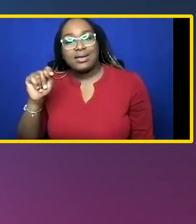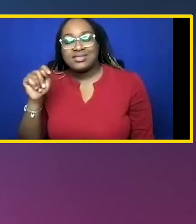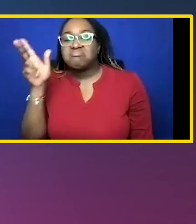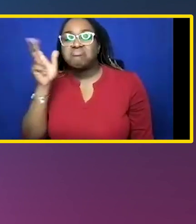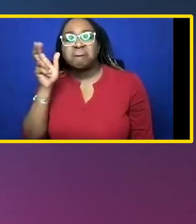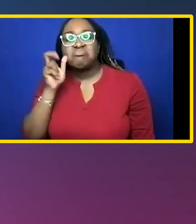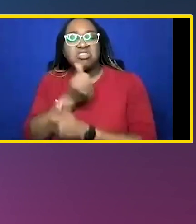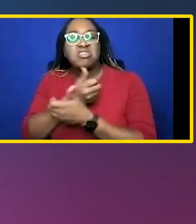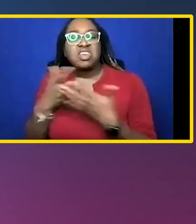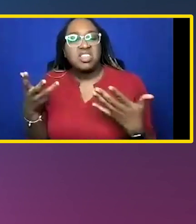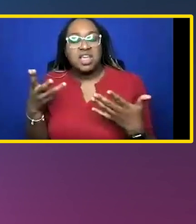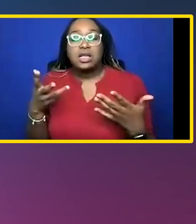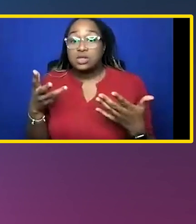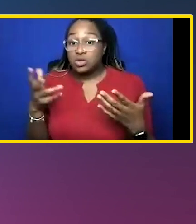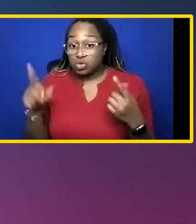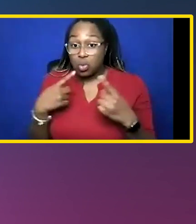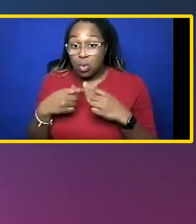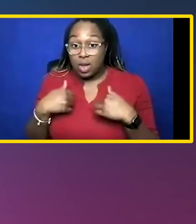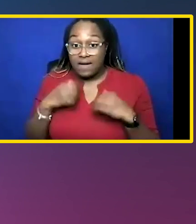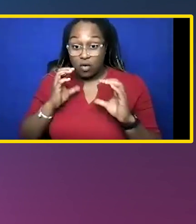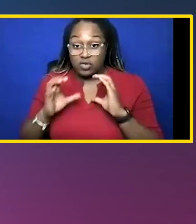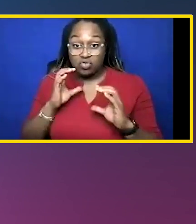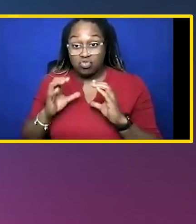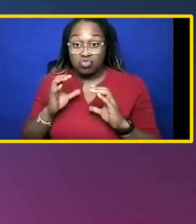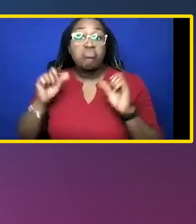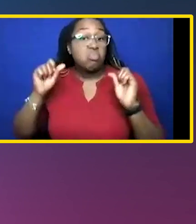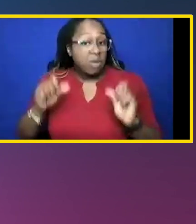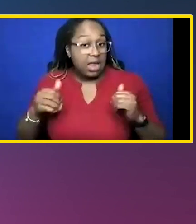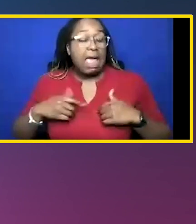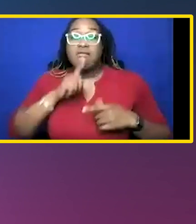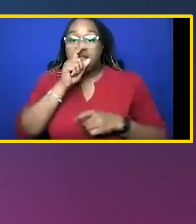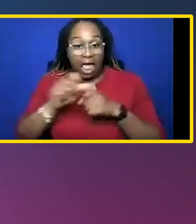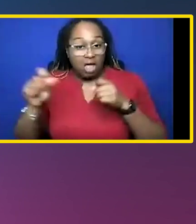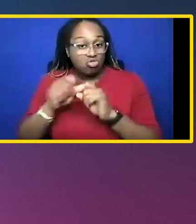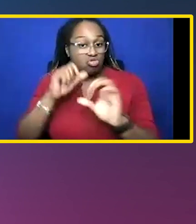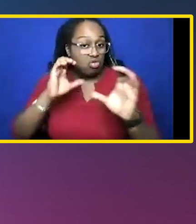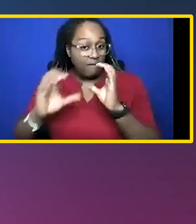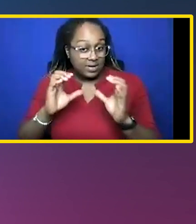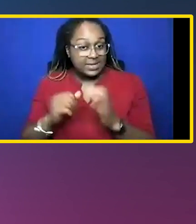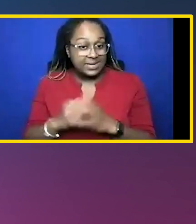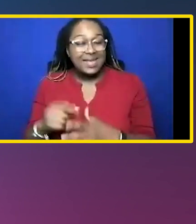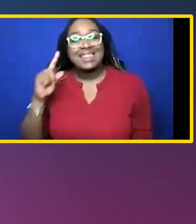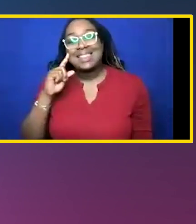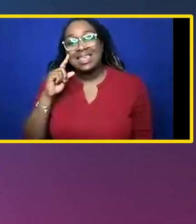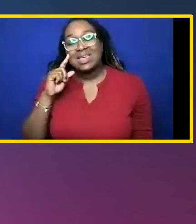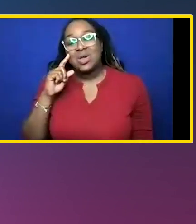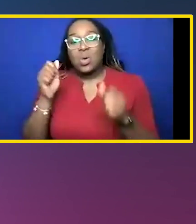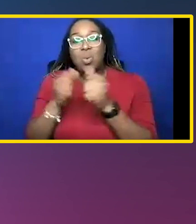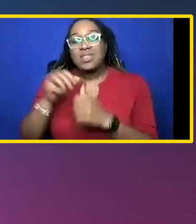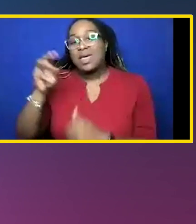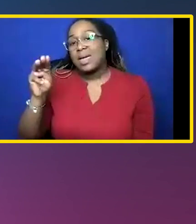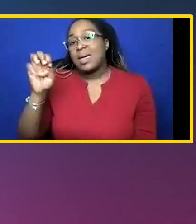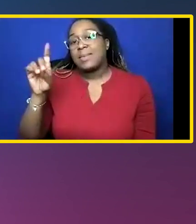out there so that when we do have these conversations, they can be conversations. And I just feel like what the media